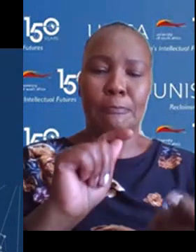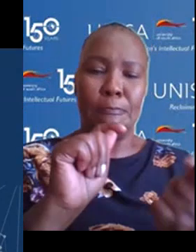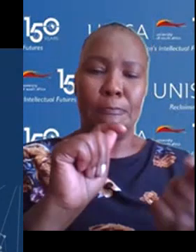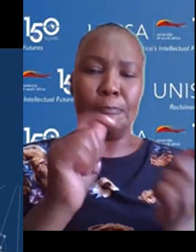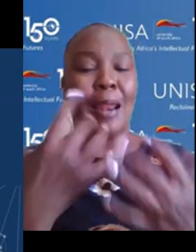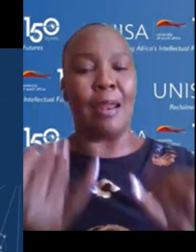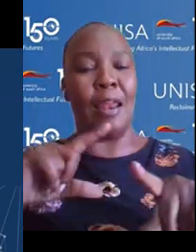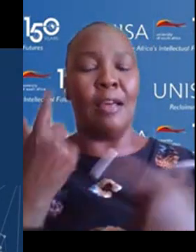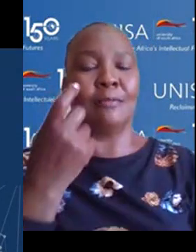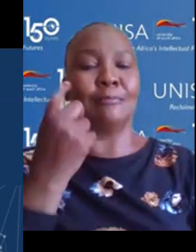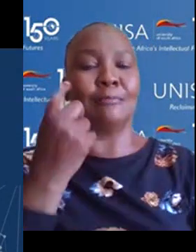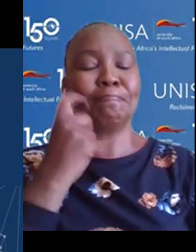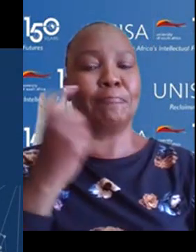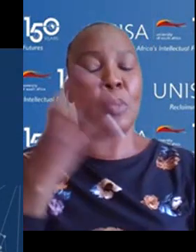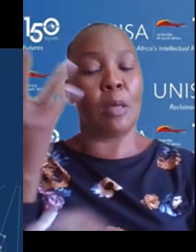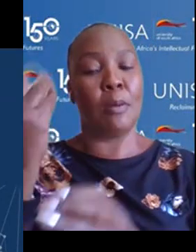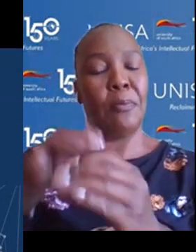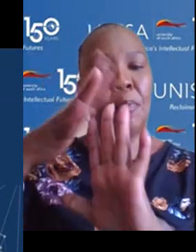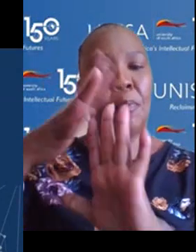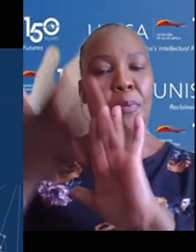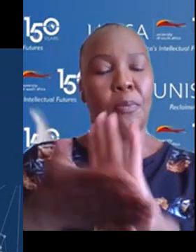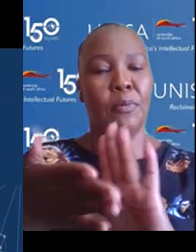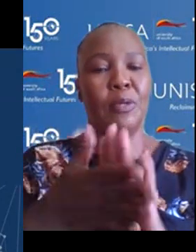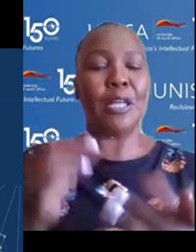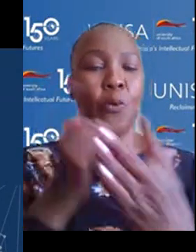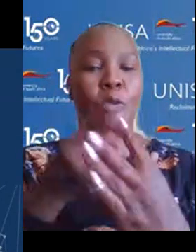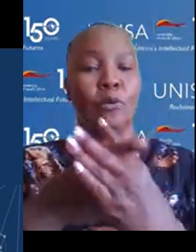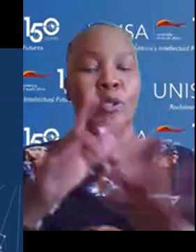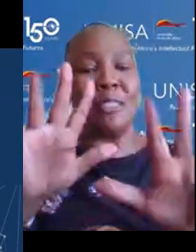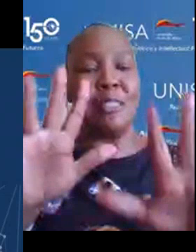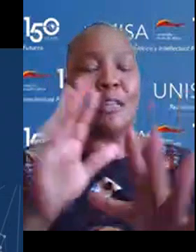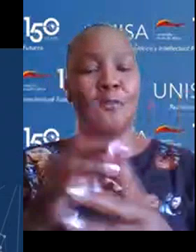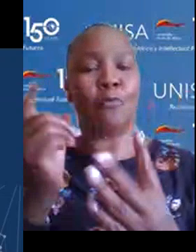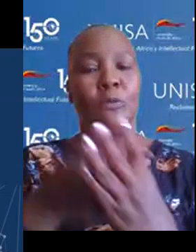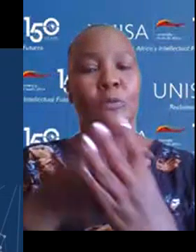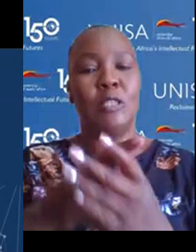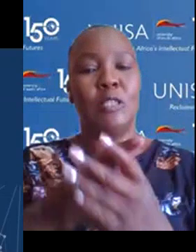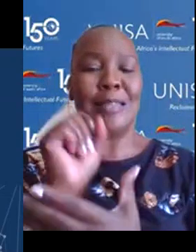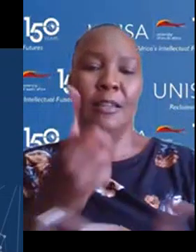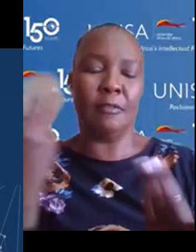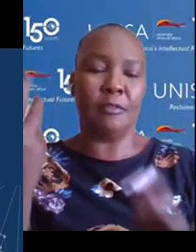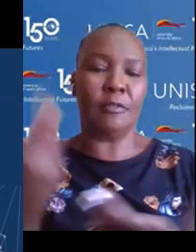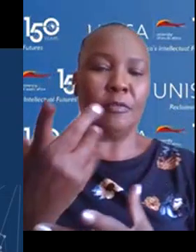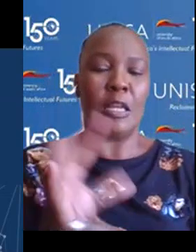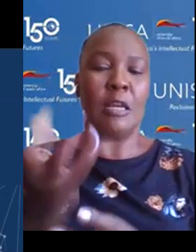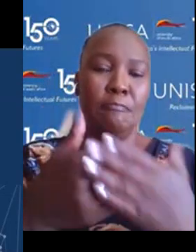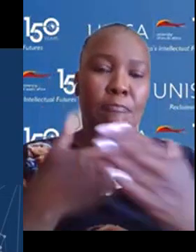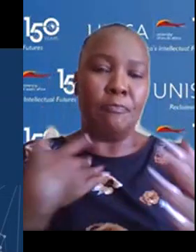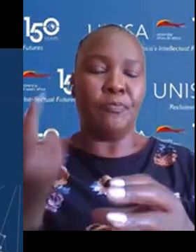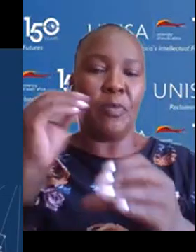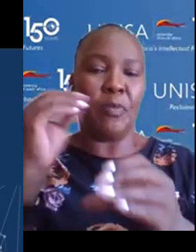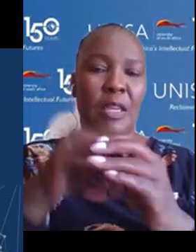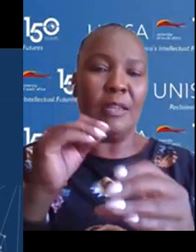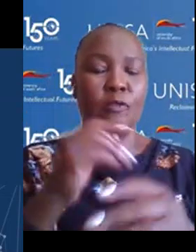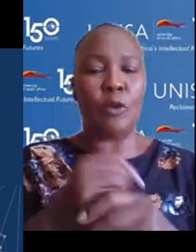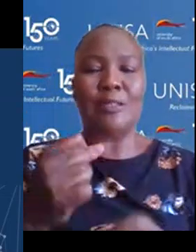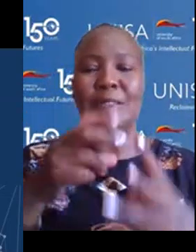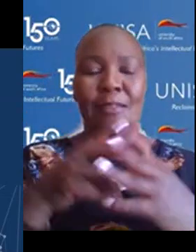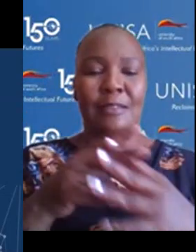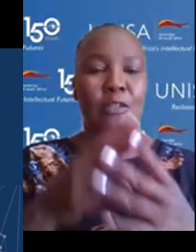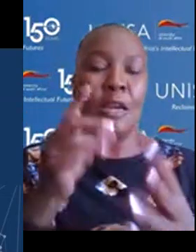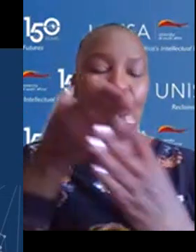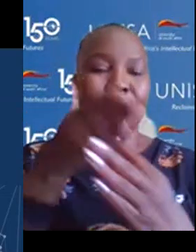now that it's installed. Okay, so your Windows 10 or Windows 11, it's normally pre-installed. Nowadays, it's how it is. You'll just log